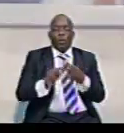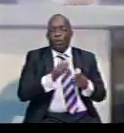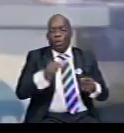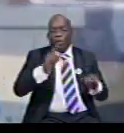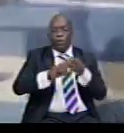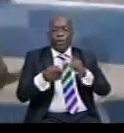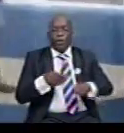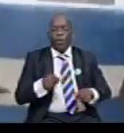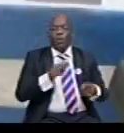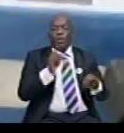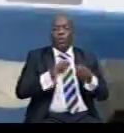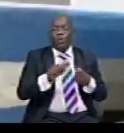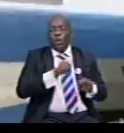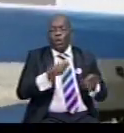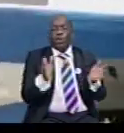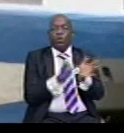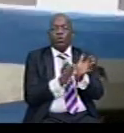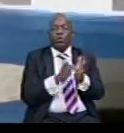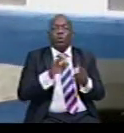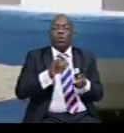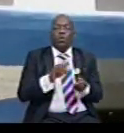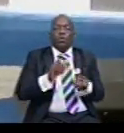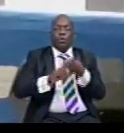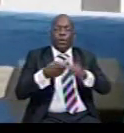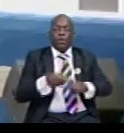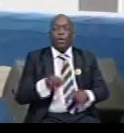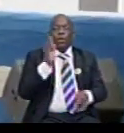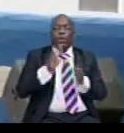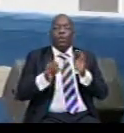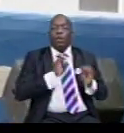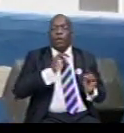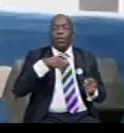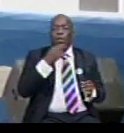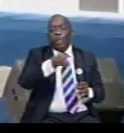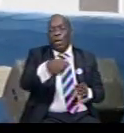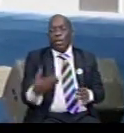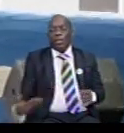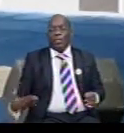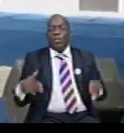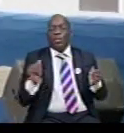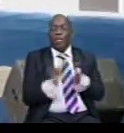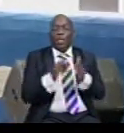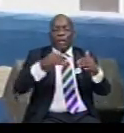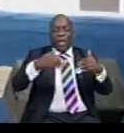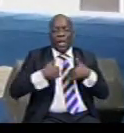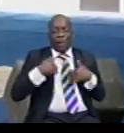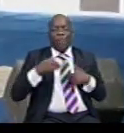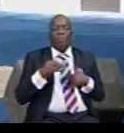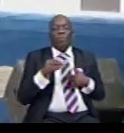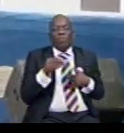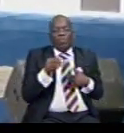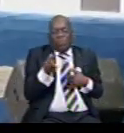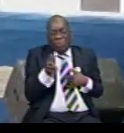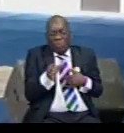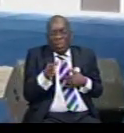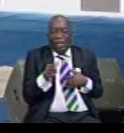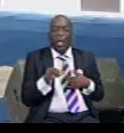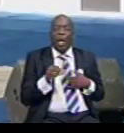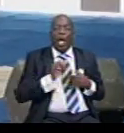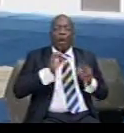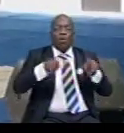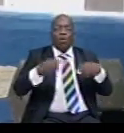said anything that had some coloring, unfortunately, I'll go back there because my conscience will not leave